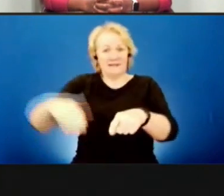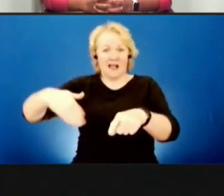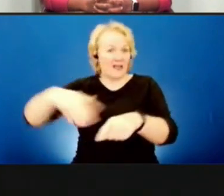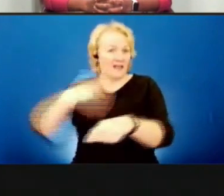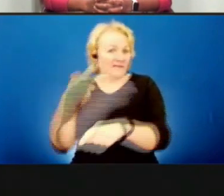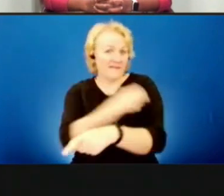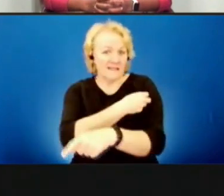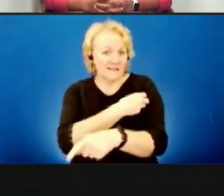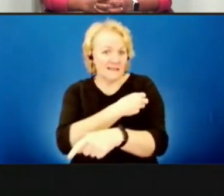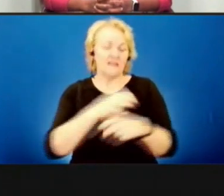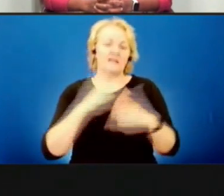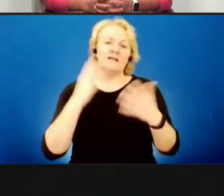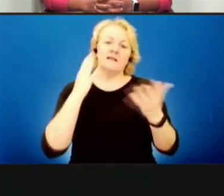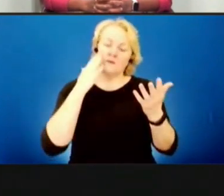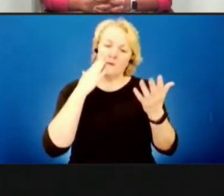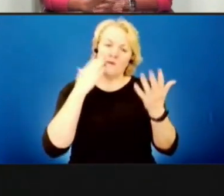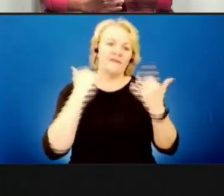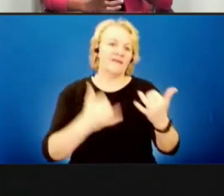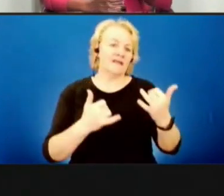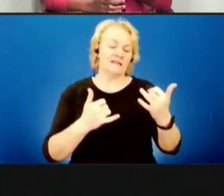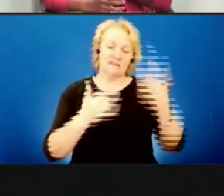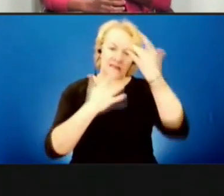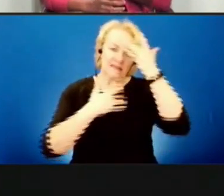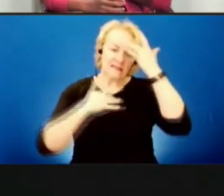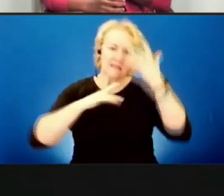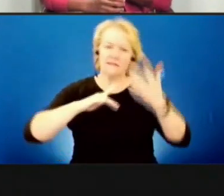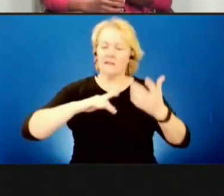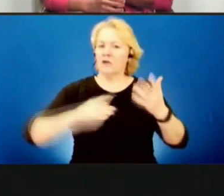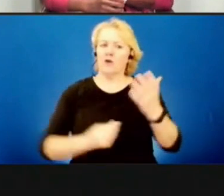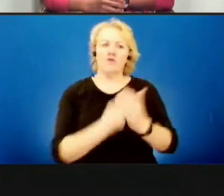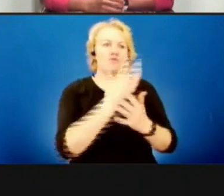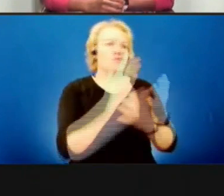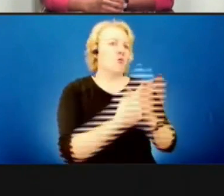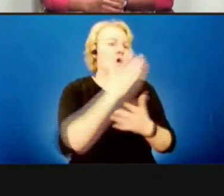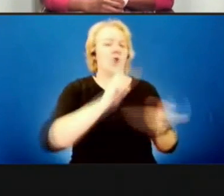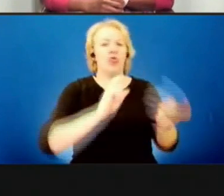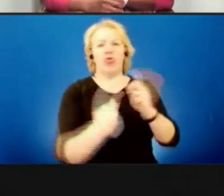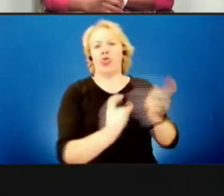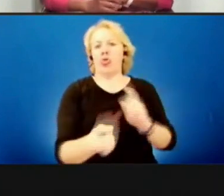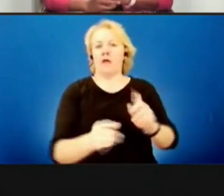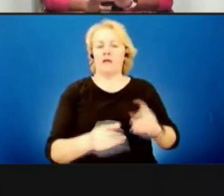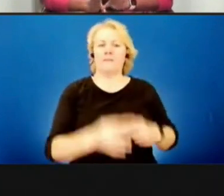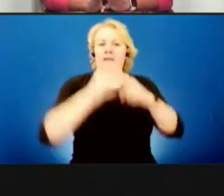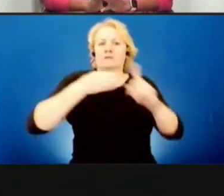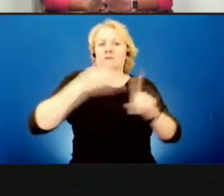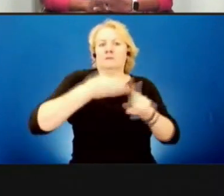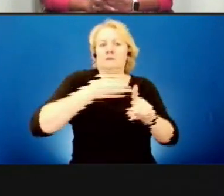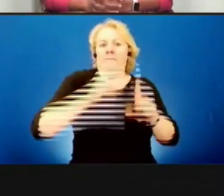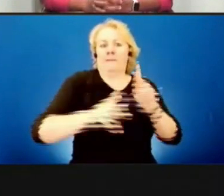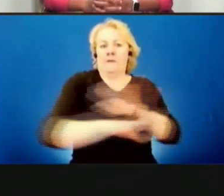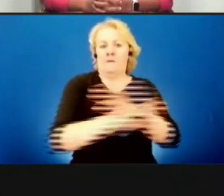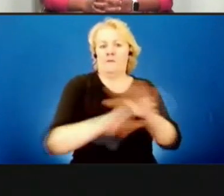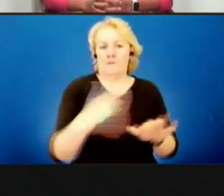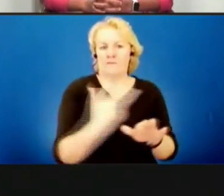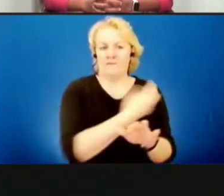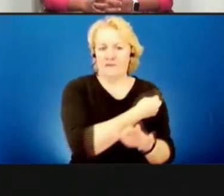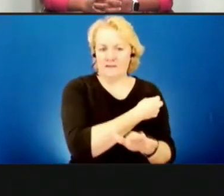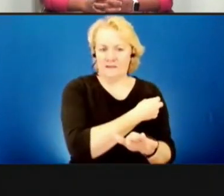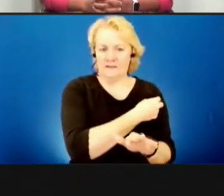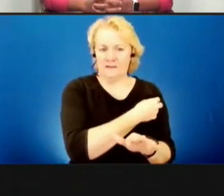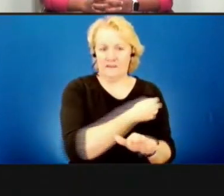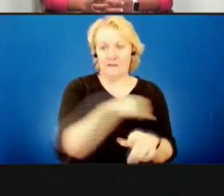know that this virus grows and mutates in unvaccinated individuals, and while we